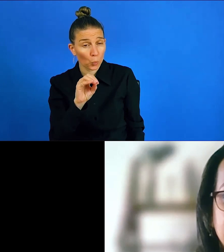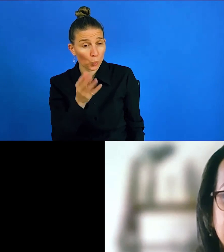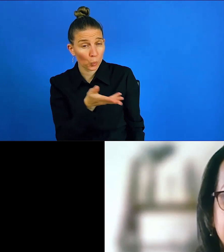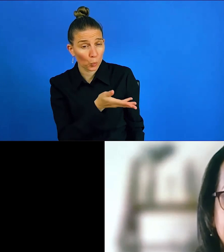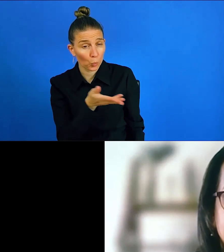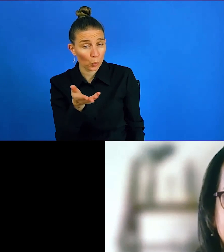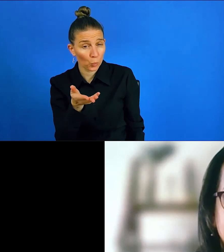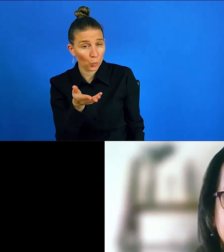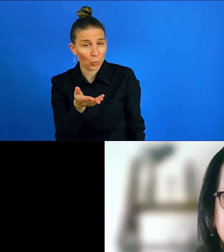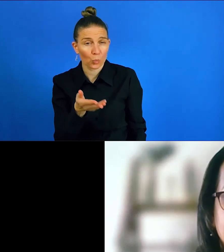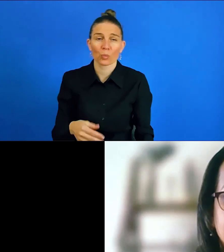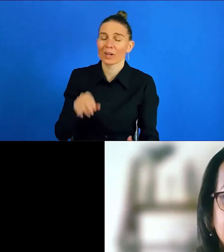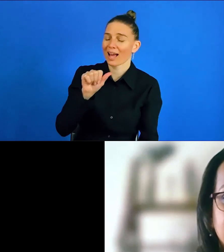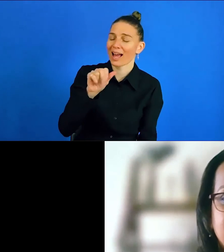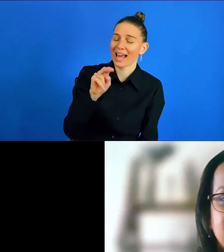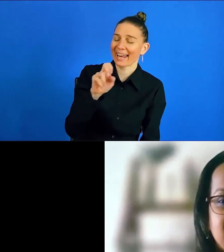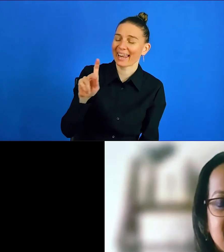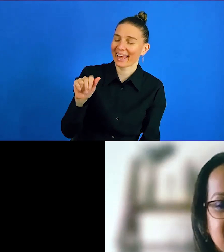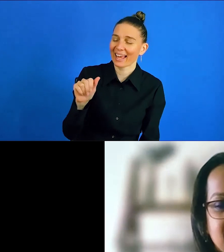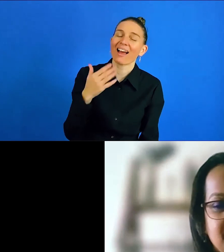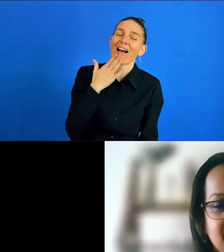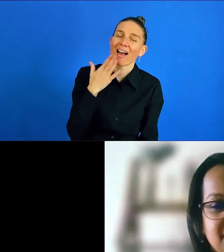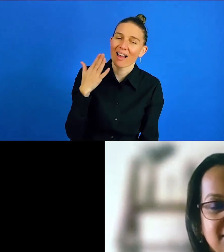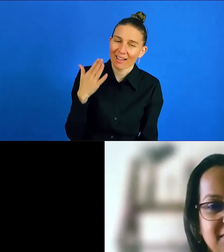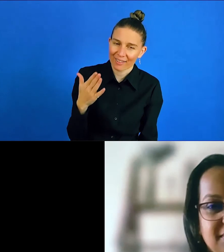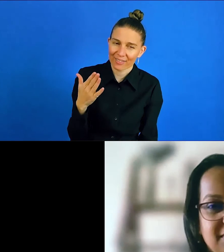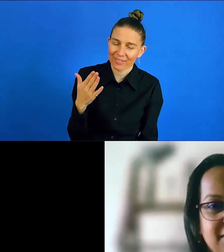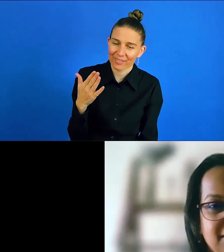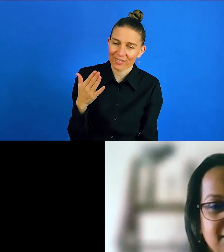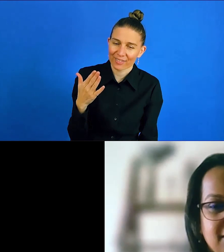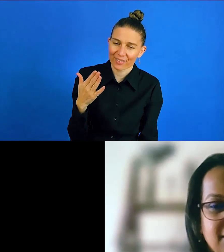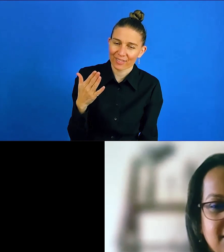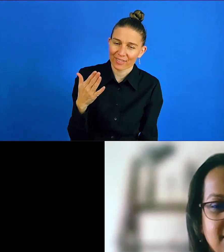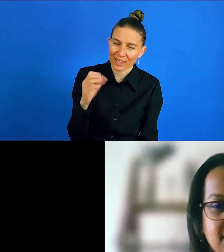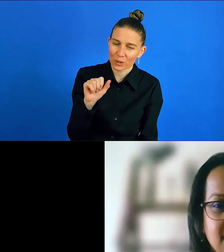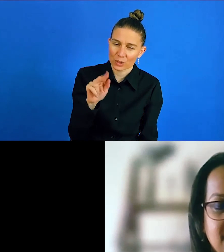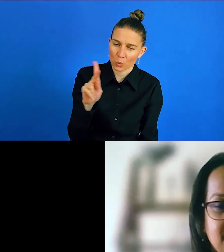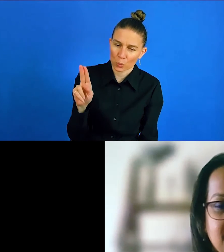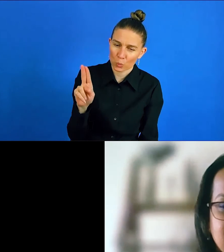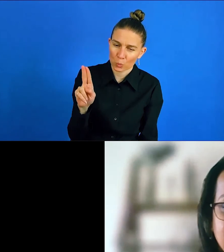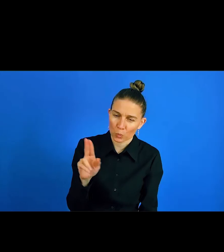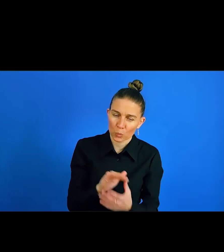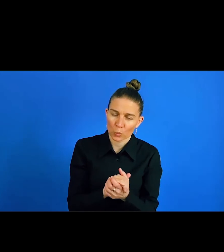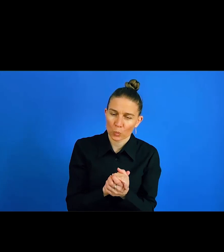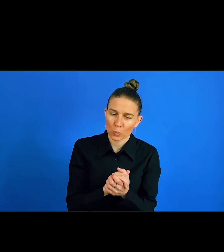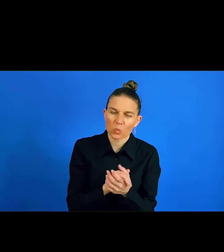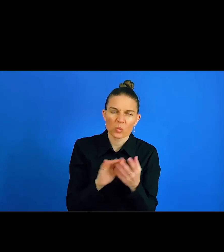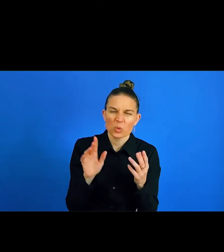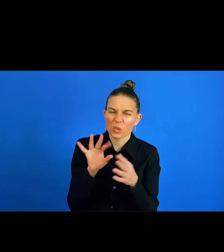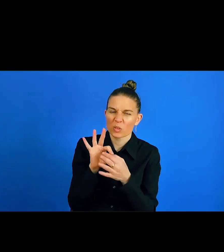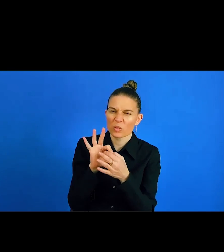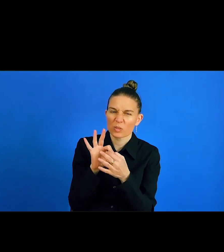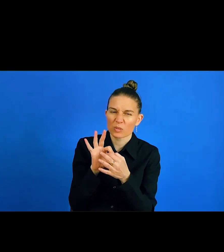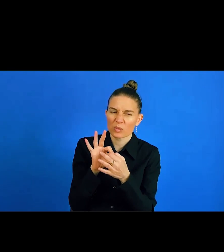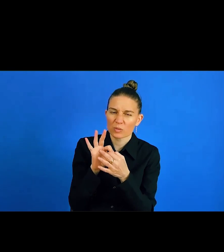Thank you, Saku. Maybe just to quickly say, I think, you know, in the, I mean, if I can talk about quickly the aftermath of